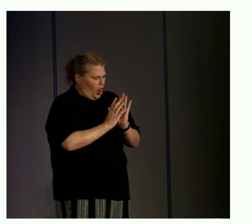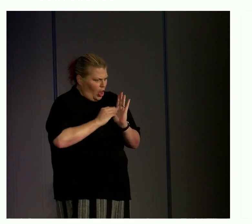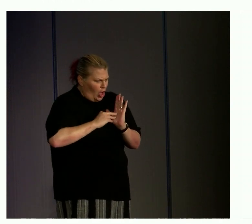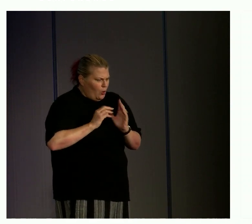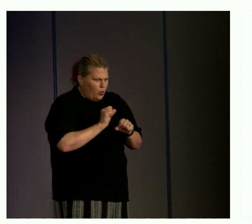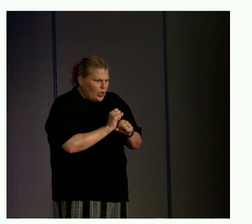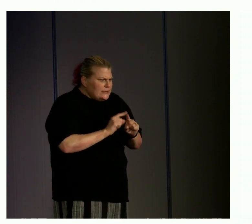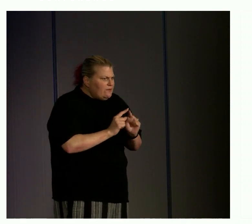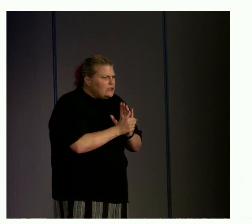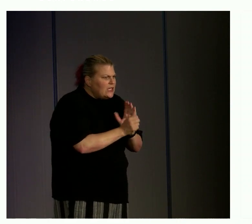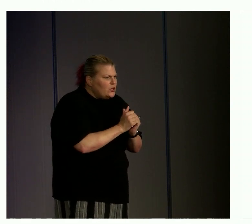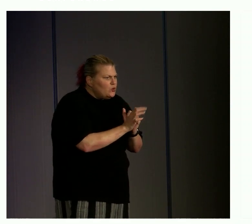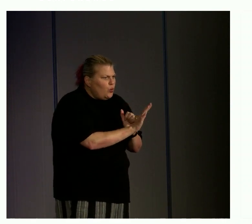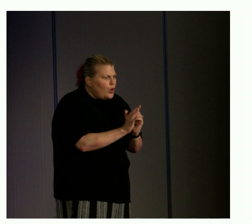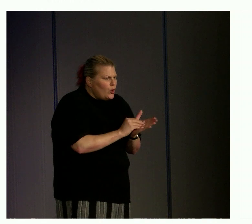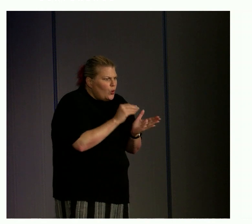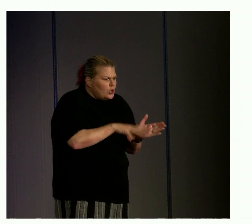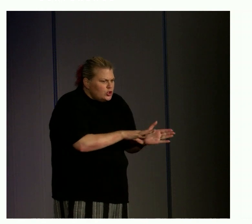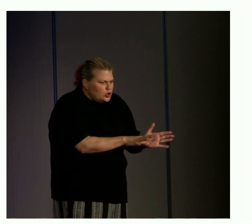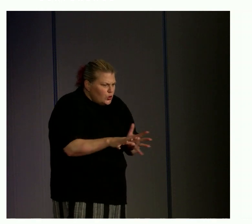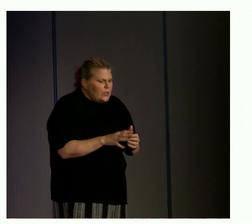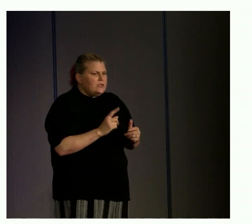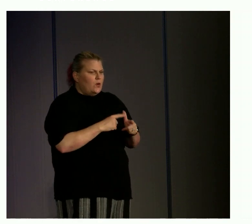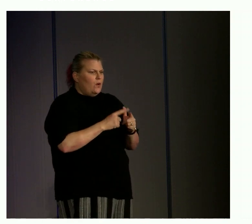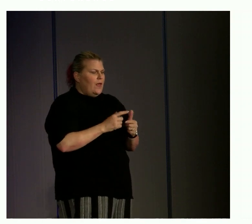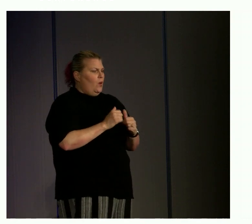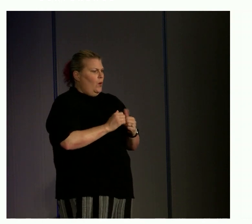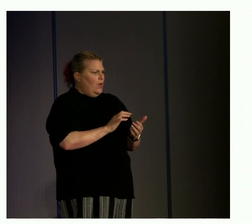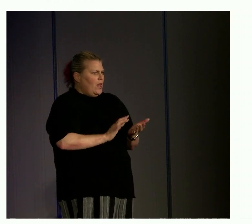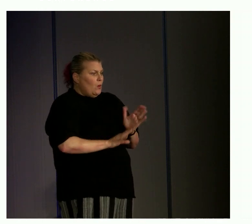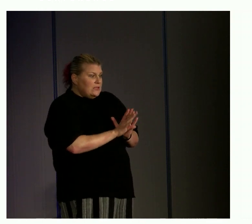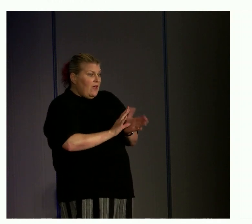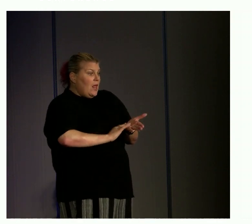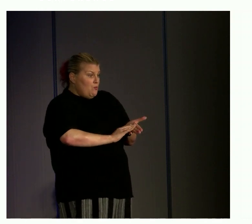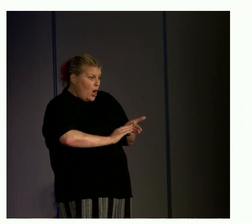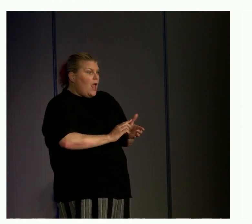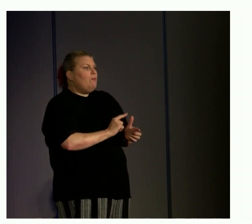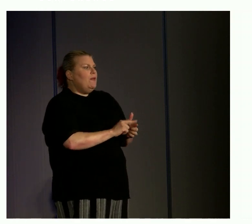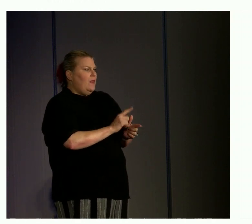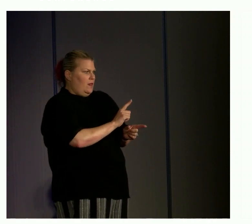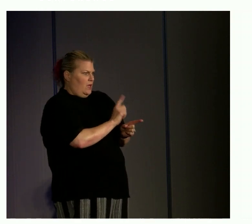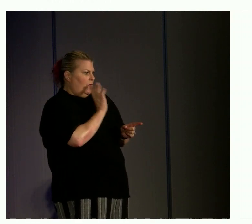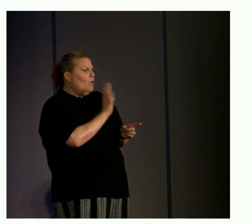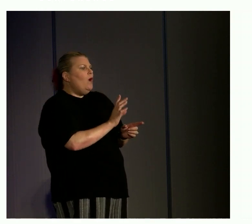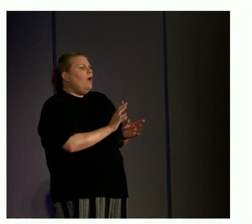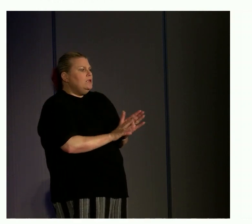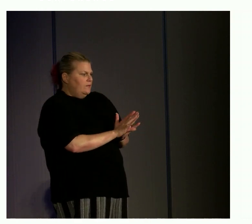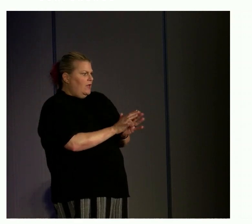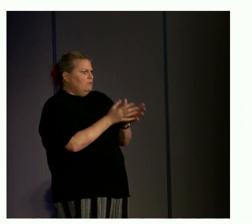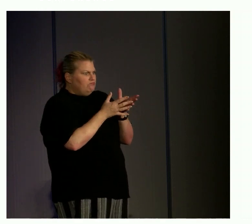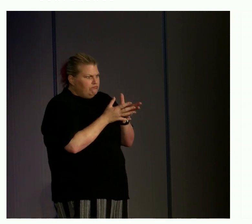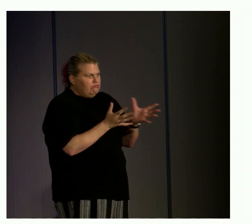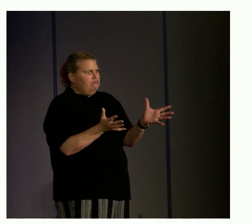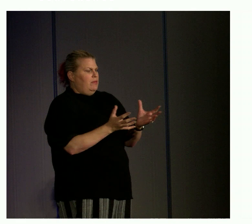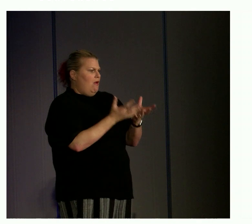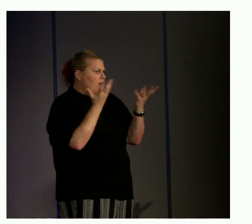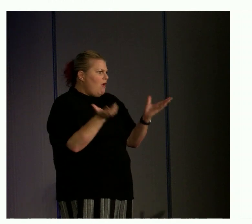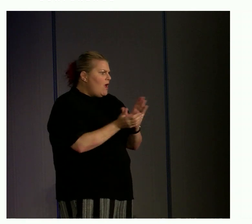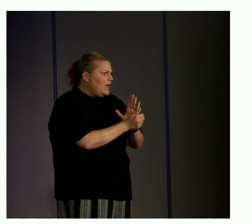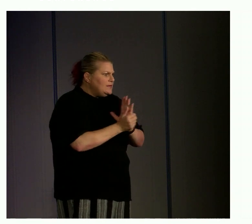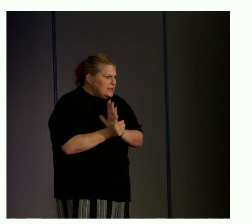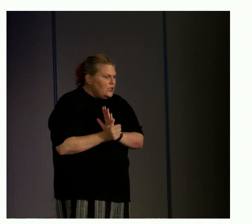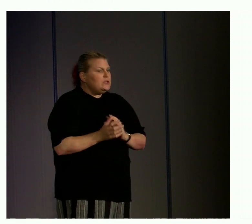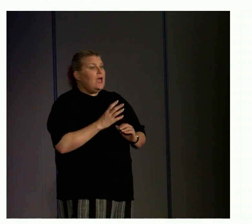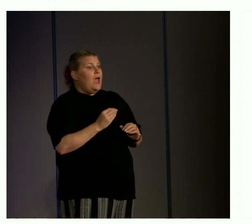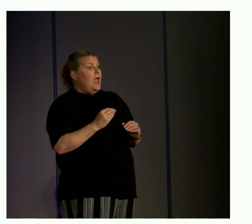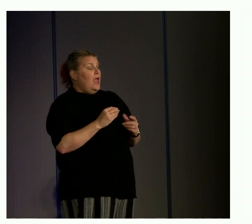students. So they will learn Braille, they will develop a lot of skills, a really large breadth of skills. And to